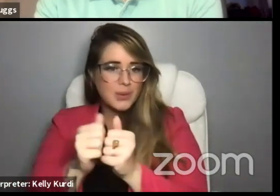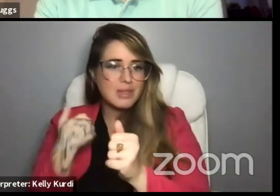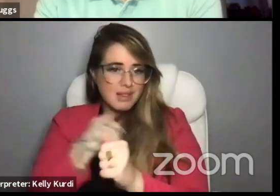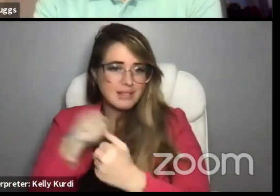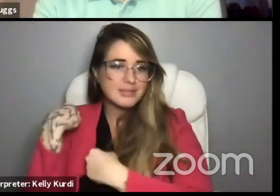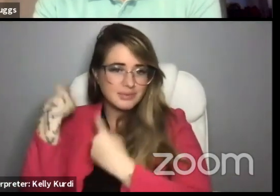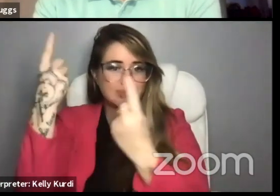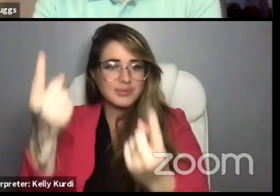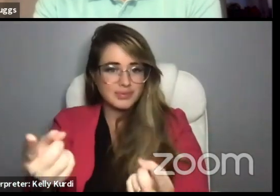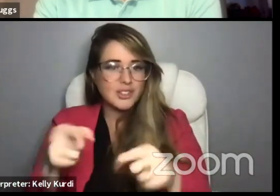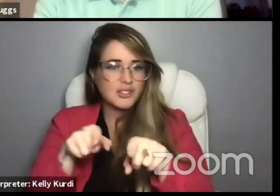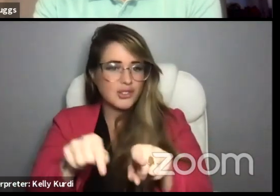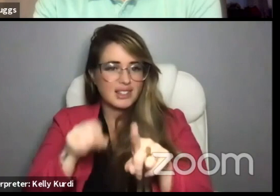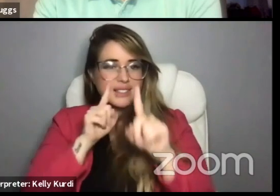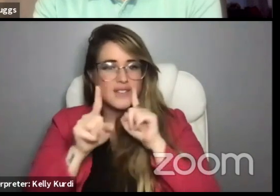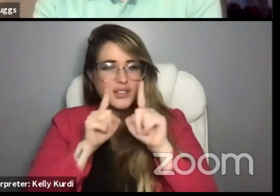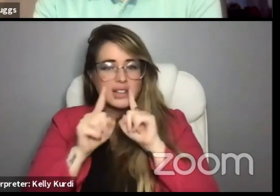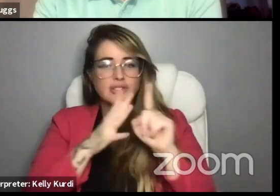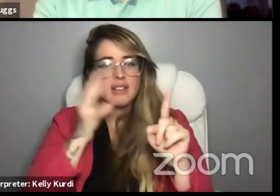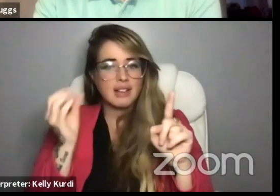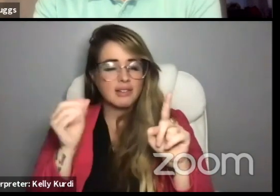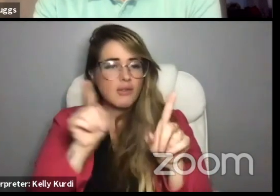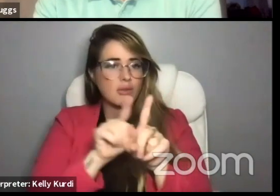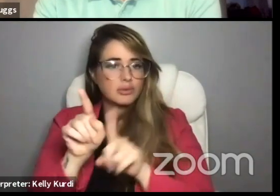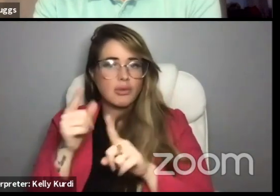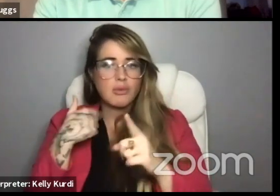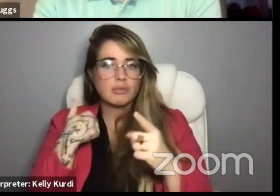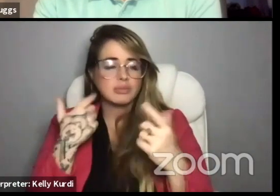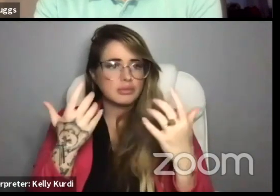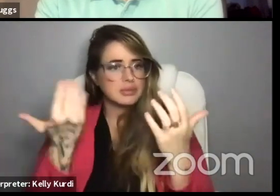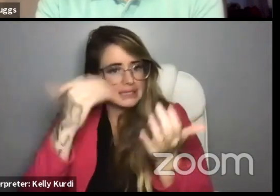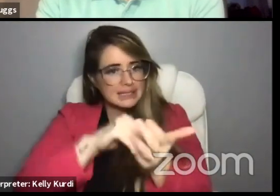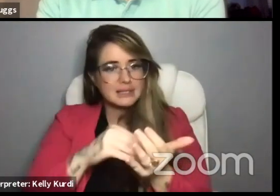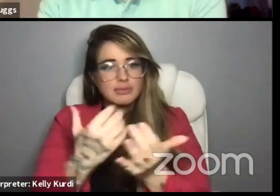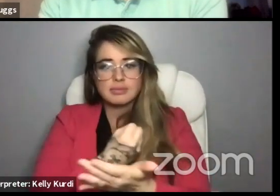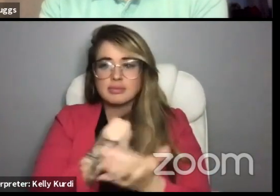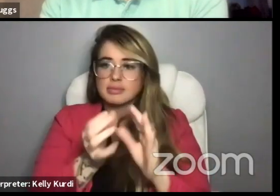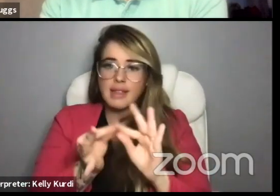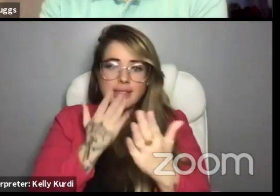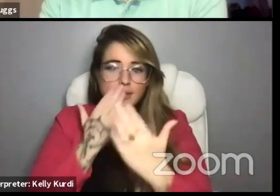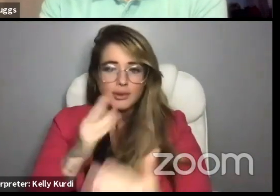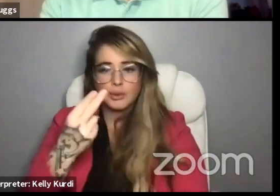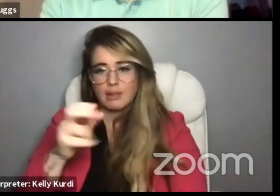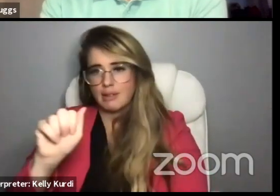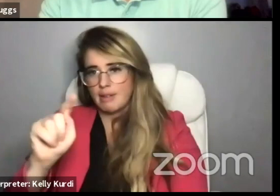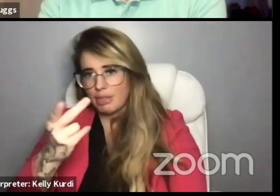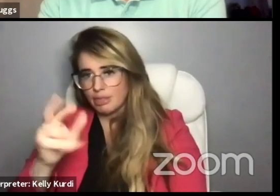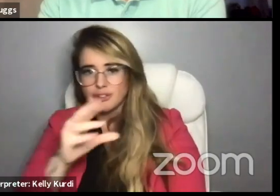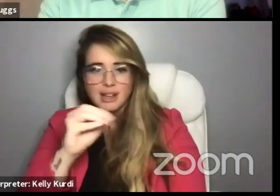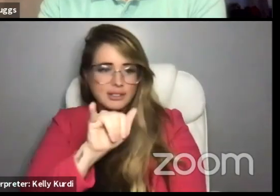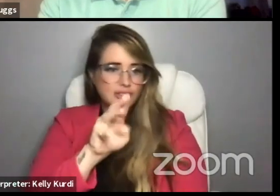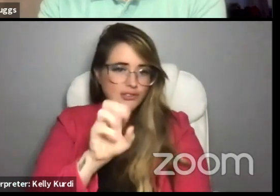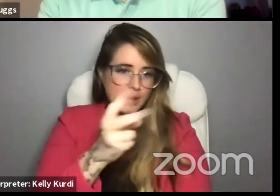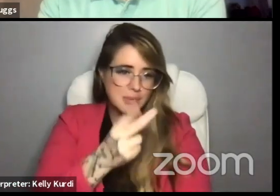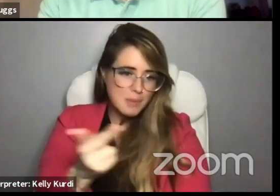throughout the conversation. And I also, again, want to say just thank you to Heather and James for